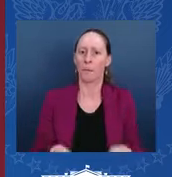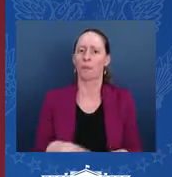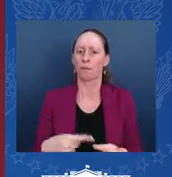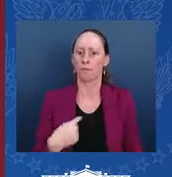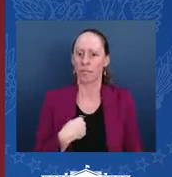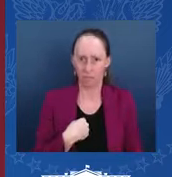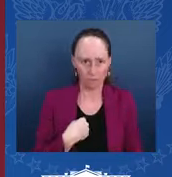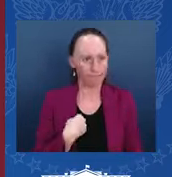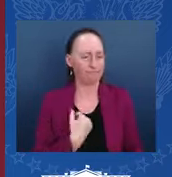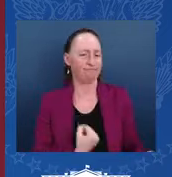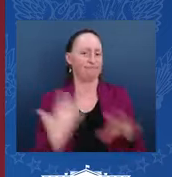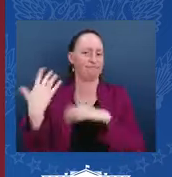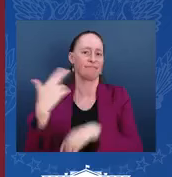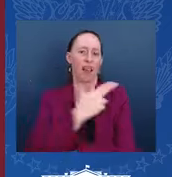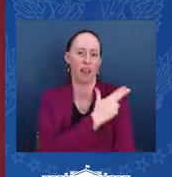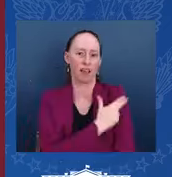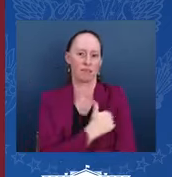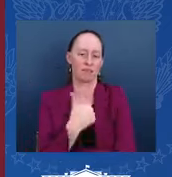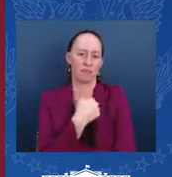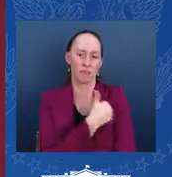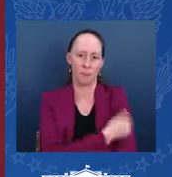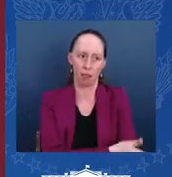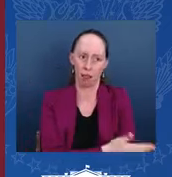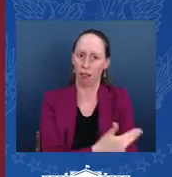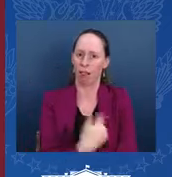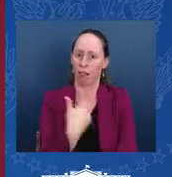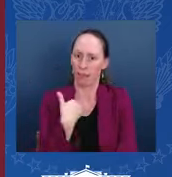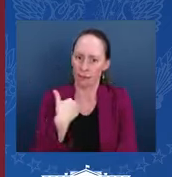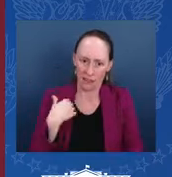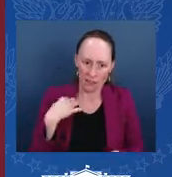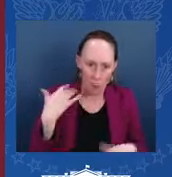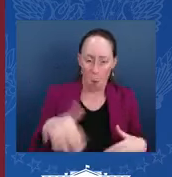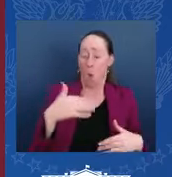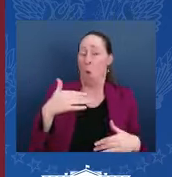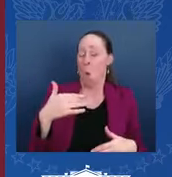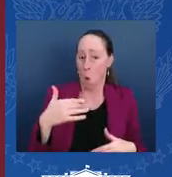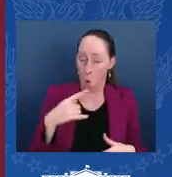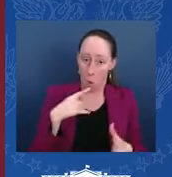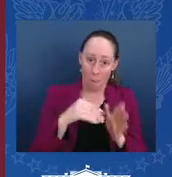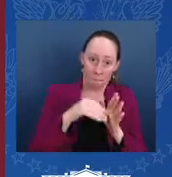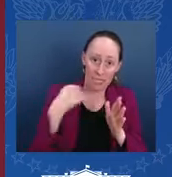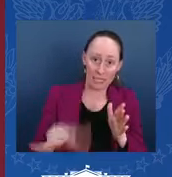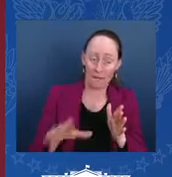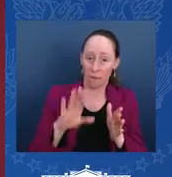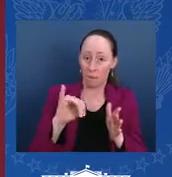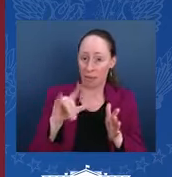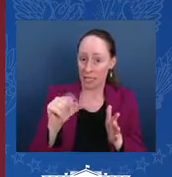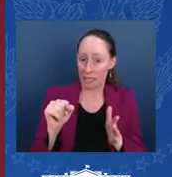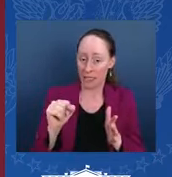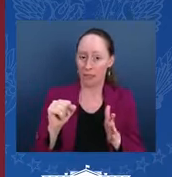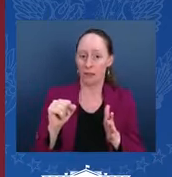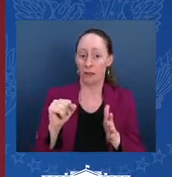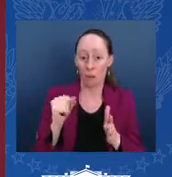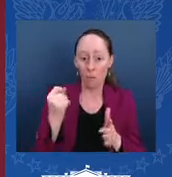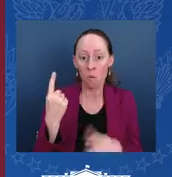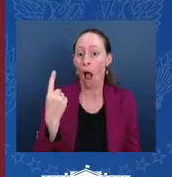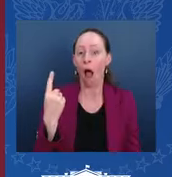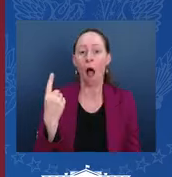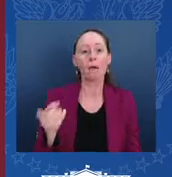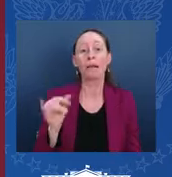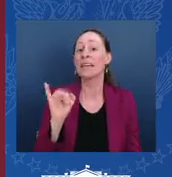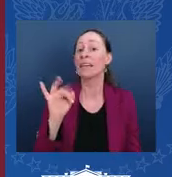surprise medical bills. If the insurance you have doesn't cover a particular provider and not in-network,